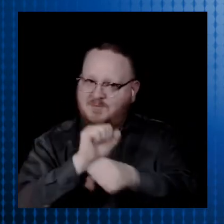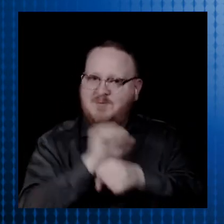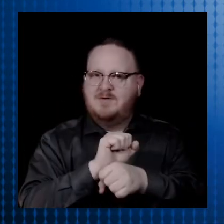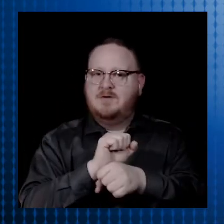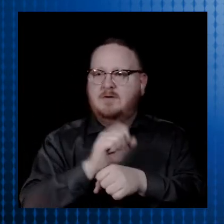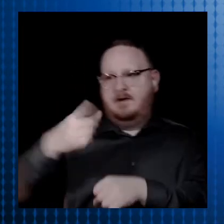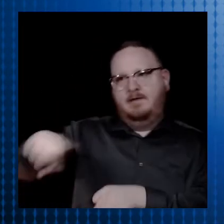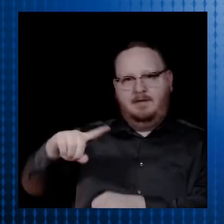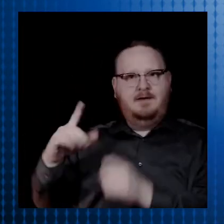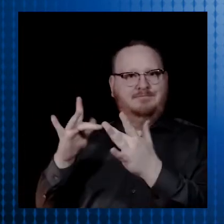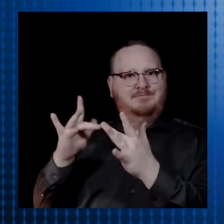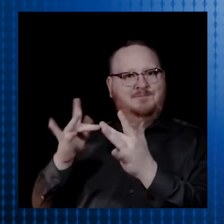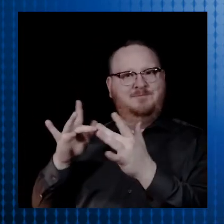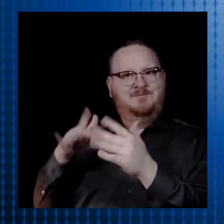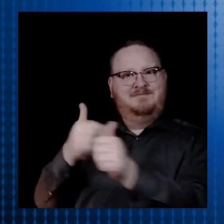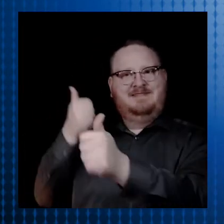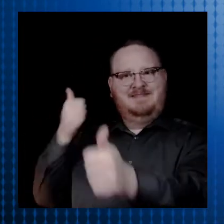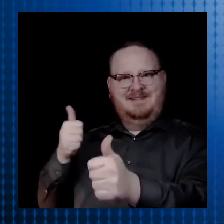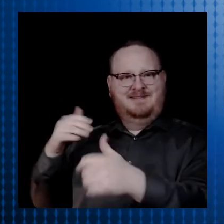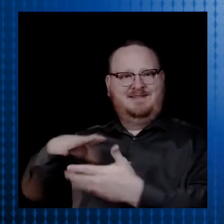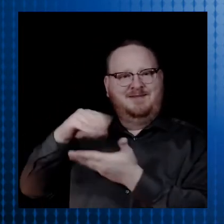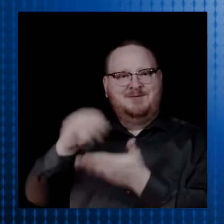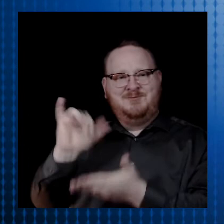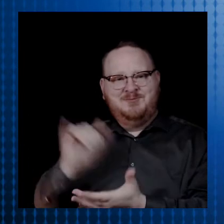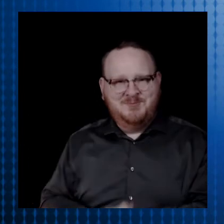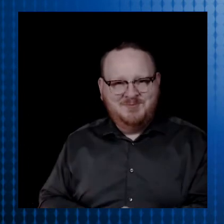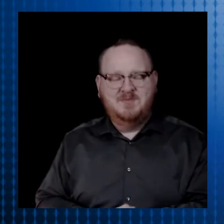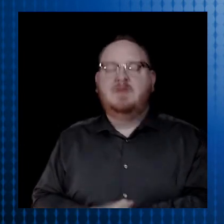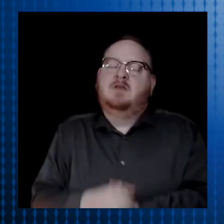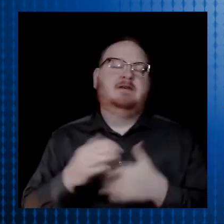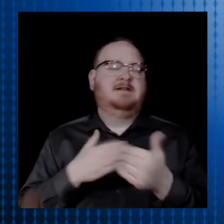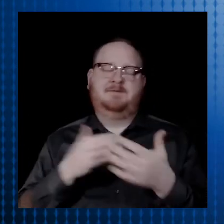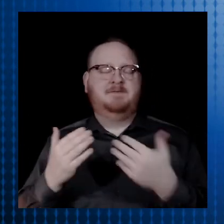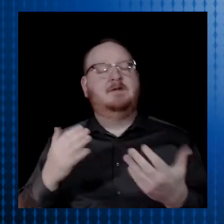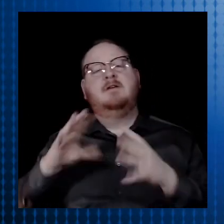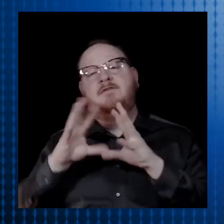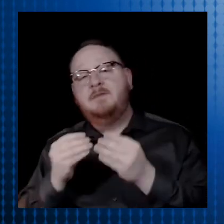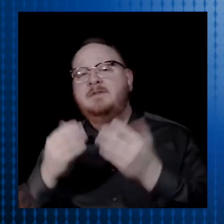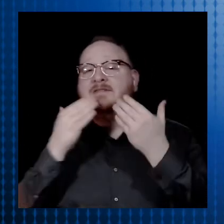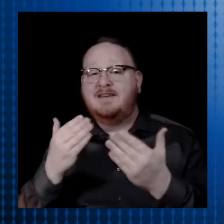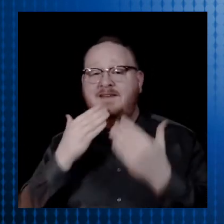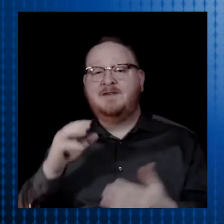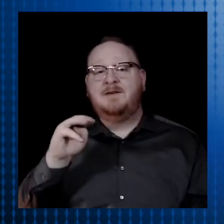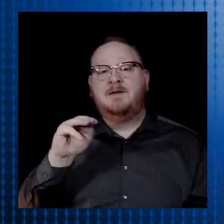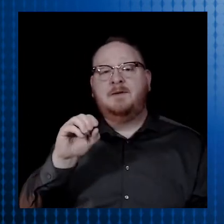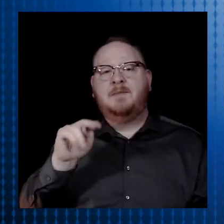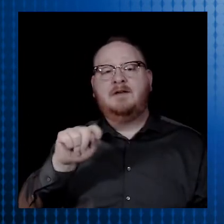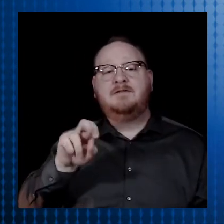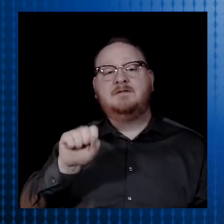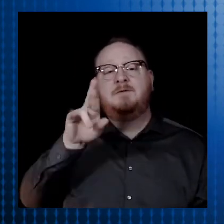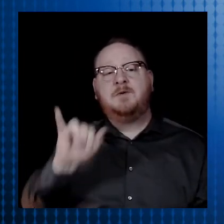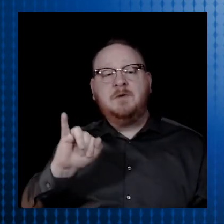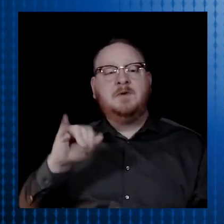distance learning. But I also just really want to thank the families, especially those in the Montessori program. They trust us every day,